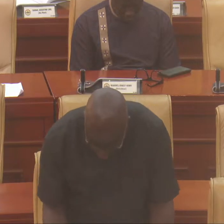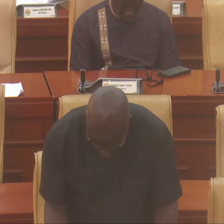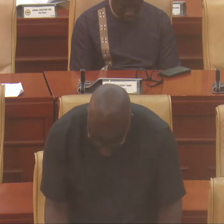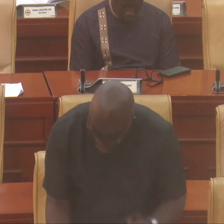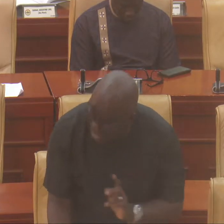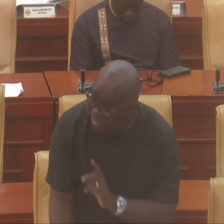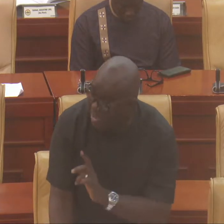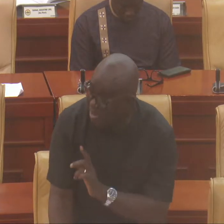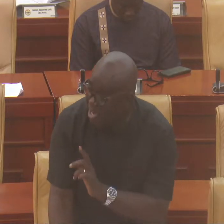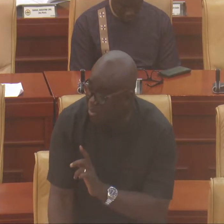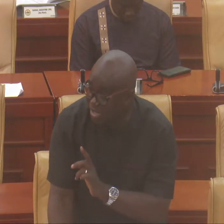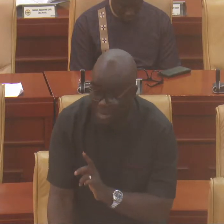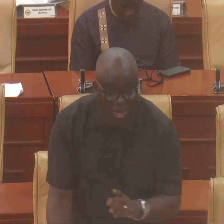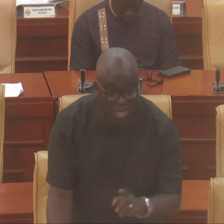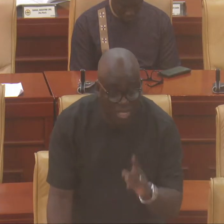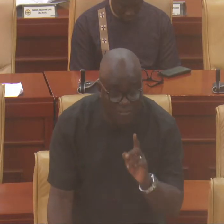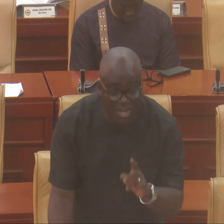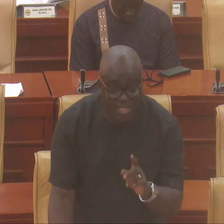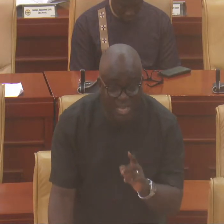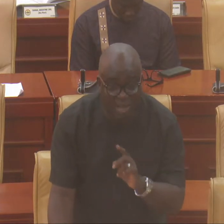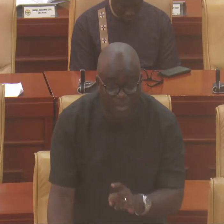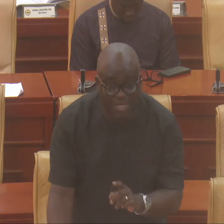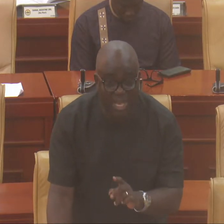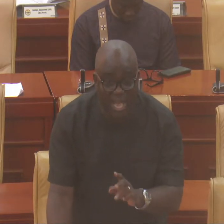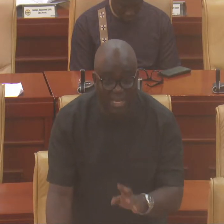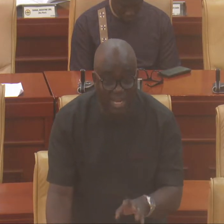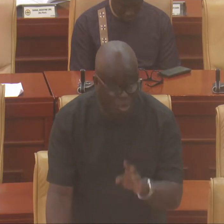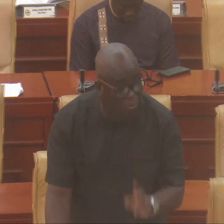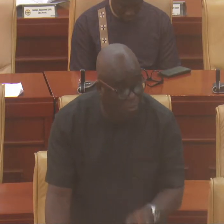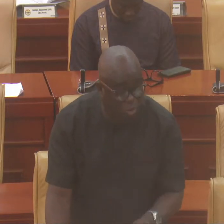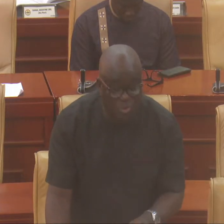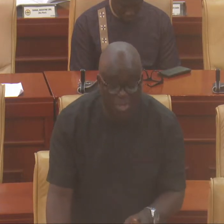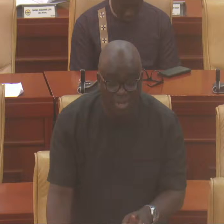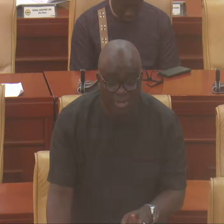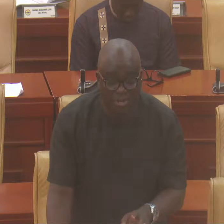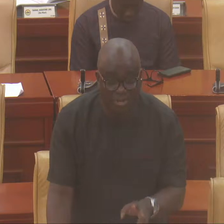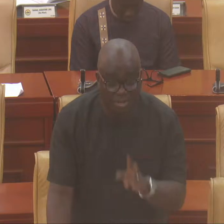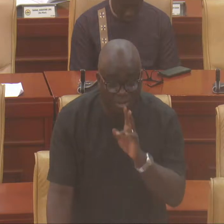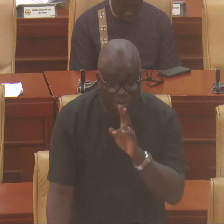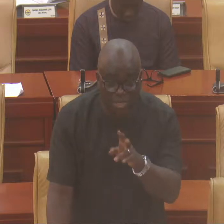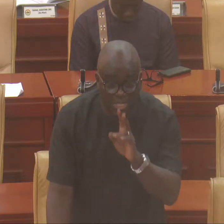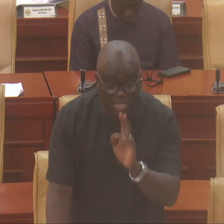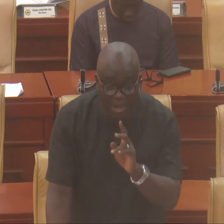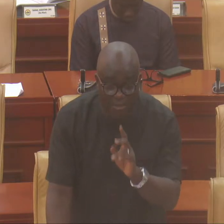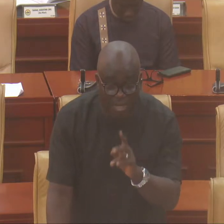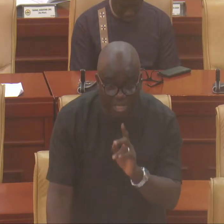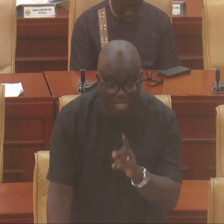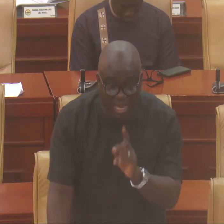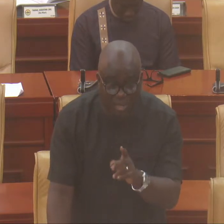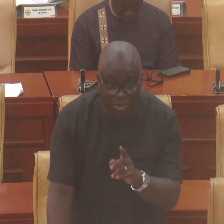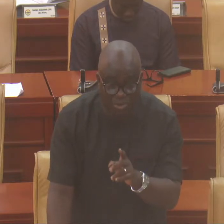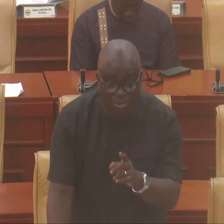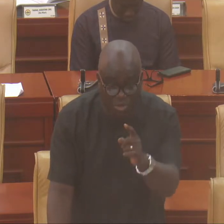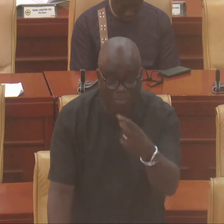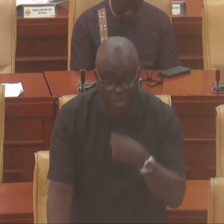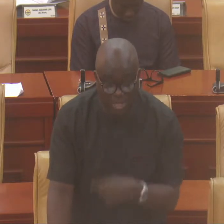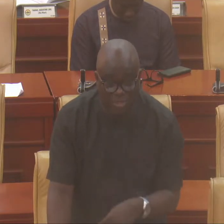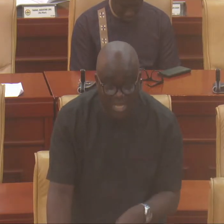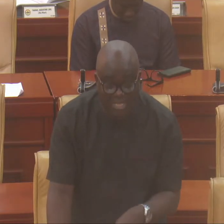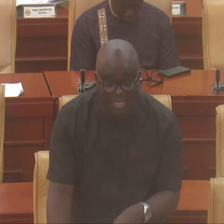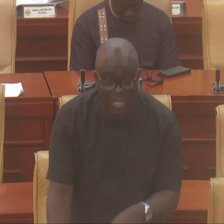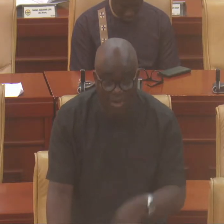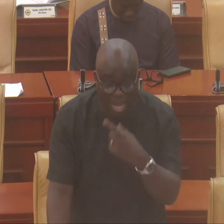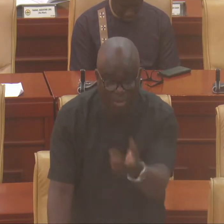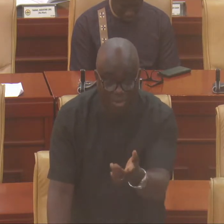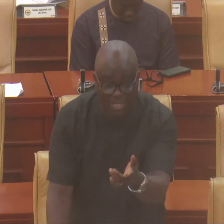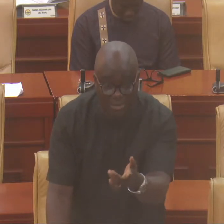Mr. Speaker, this is very, very important because if anything happens and there's no food, you shouldn't say that we didn't tell you. You reported to